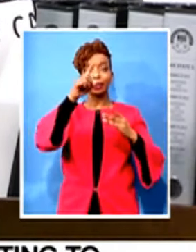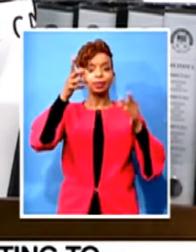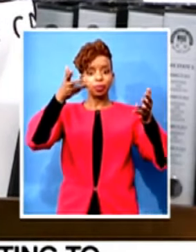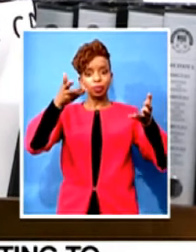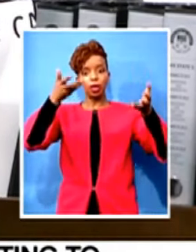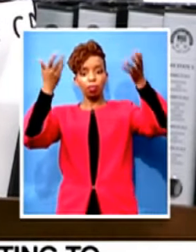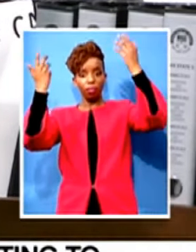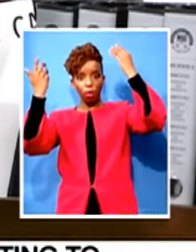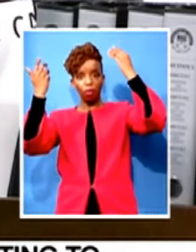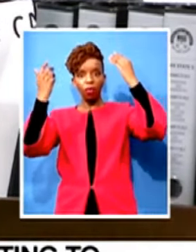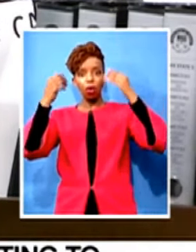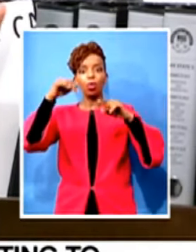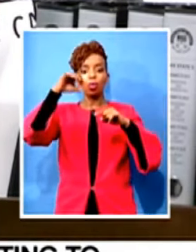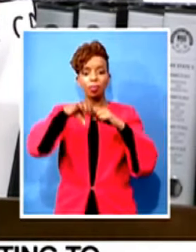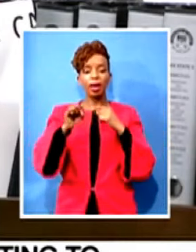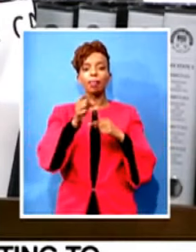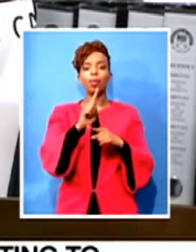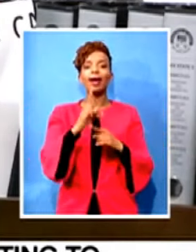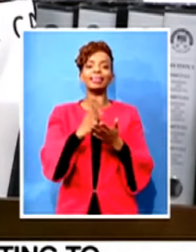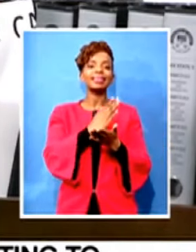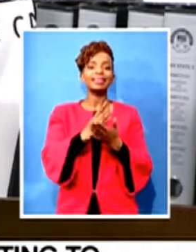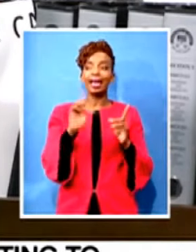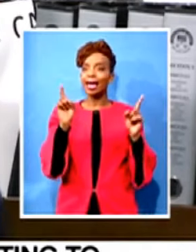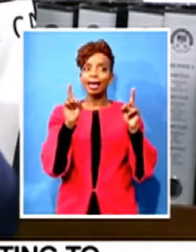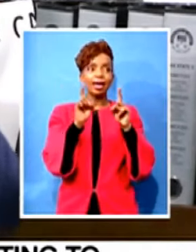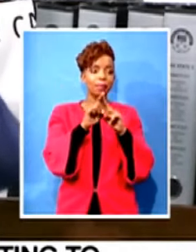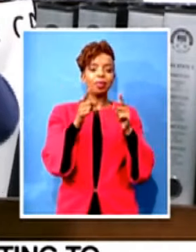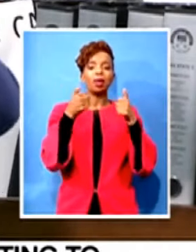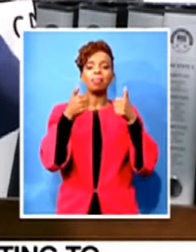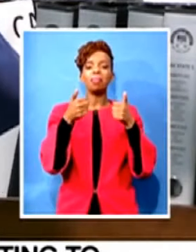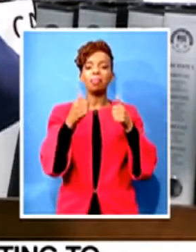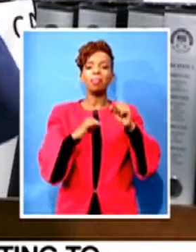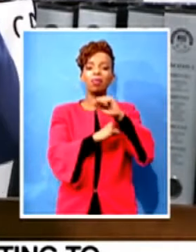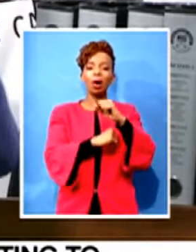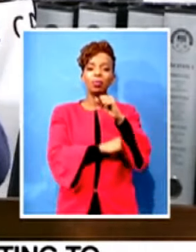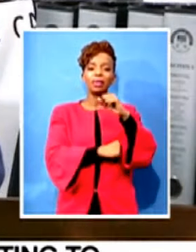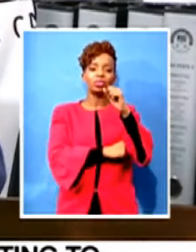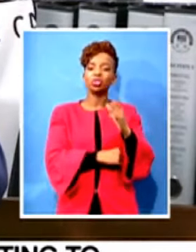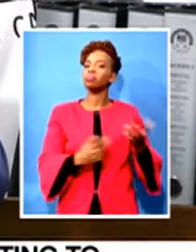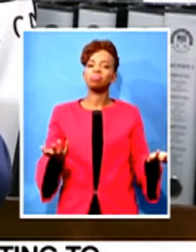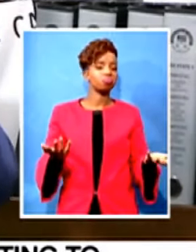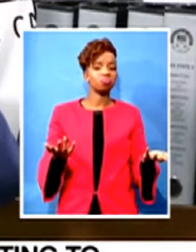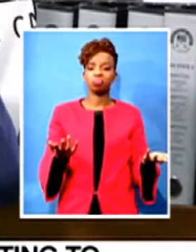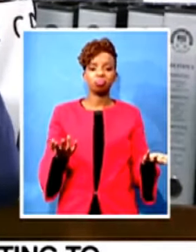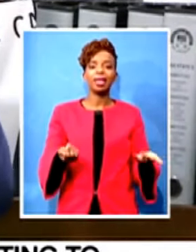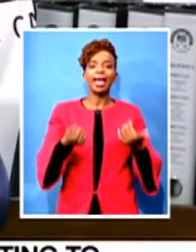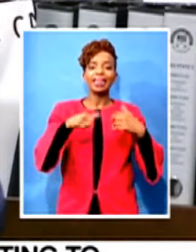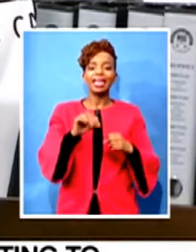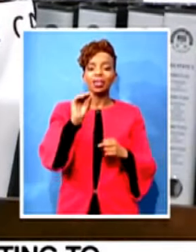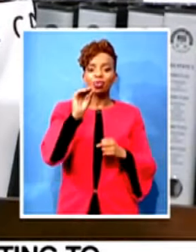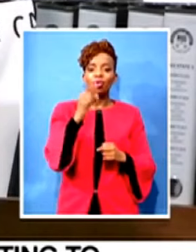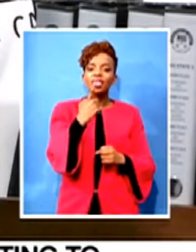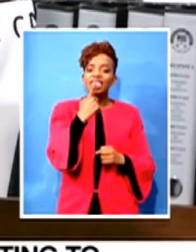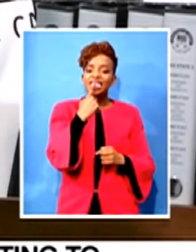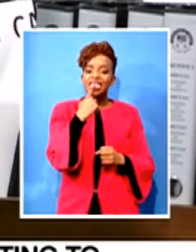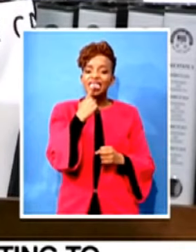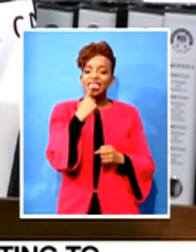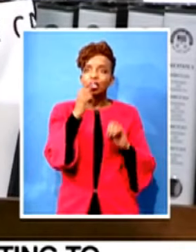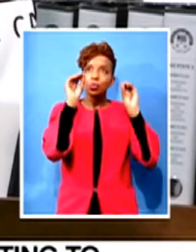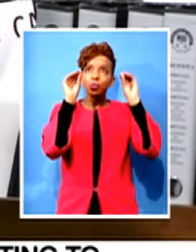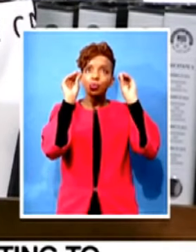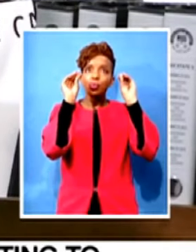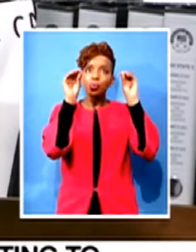So you put this steel, and then on top you'll have to plaster. You'll have to fix. So it's important